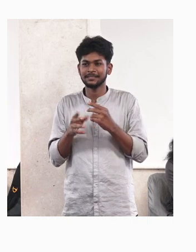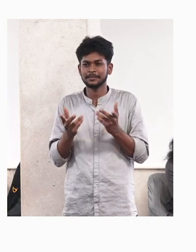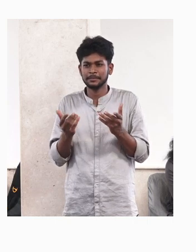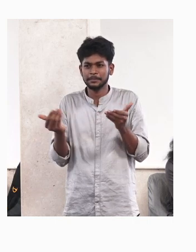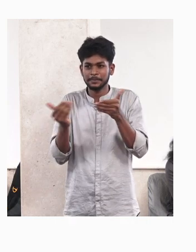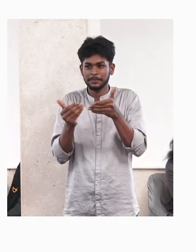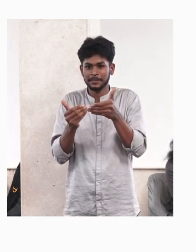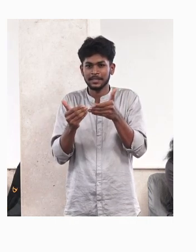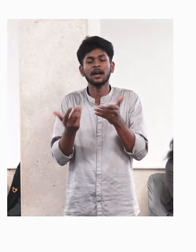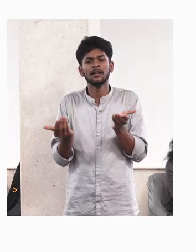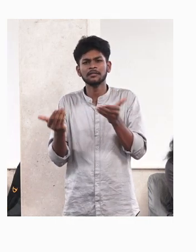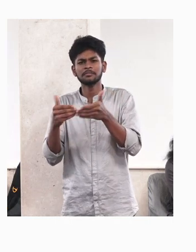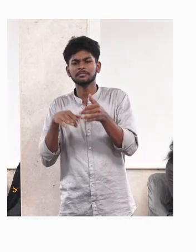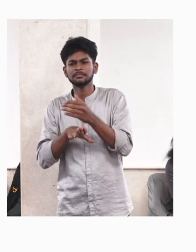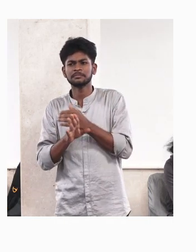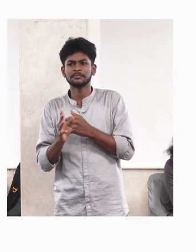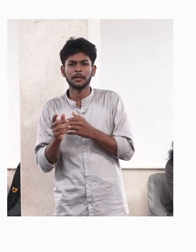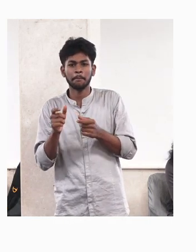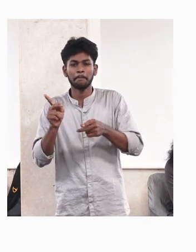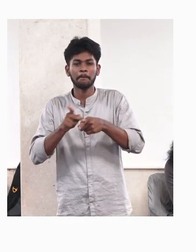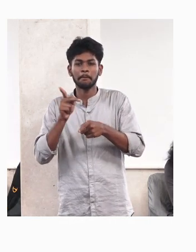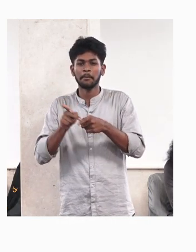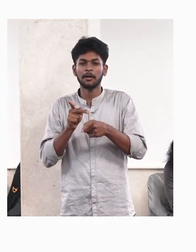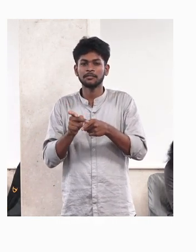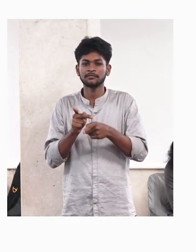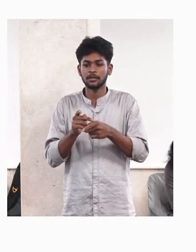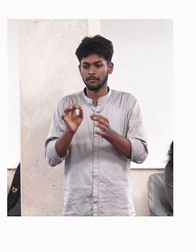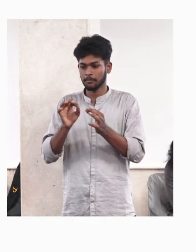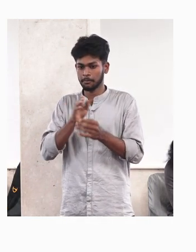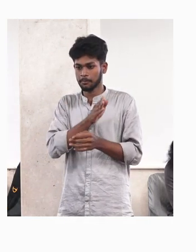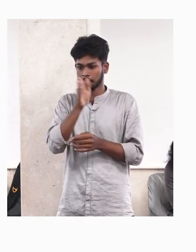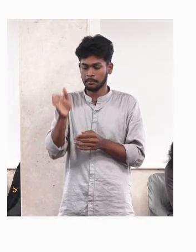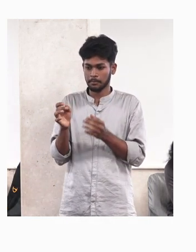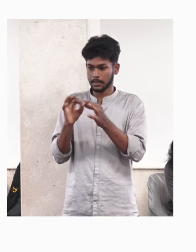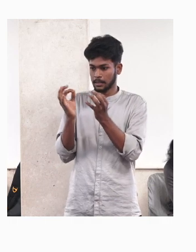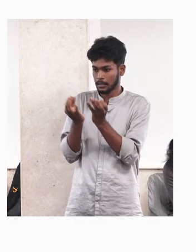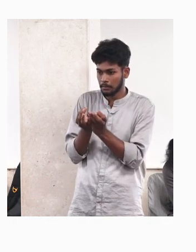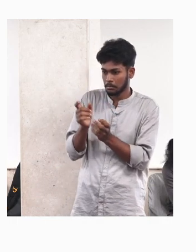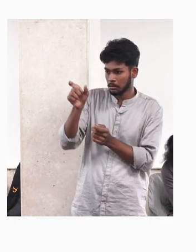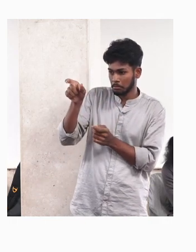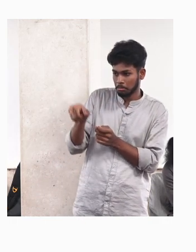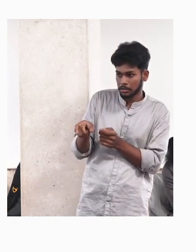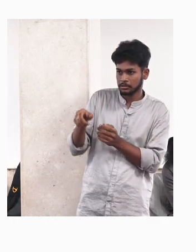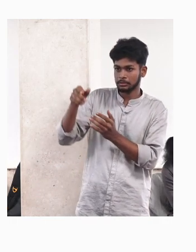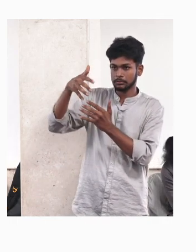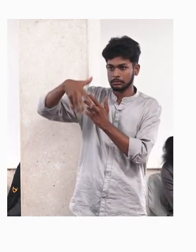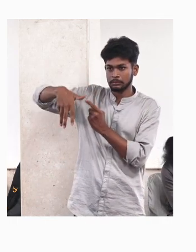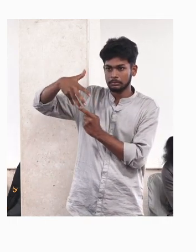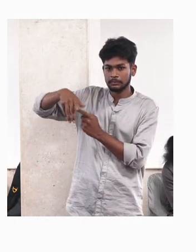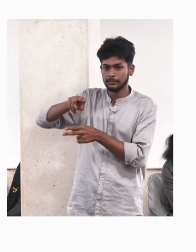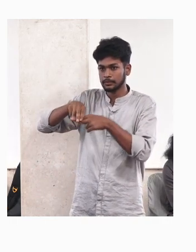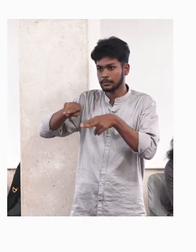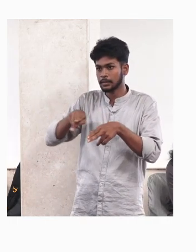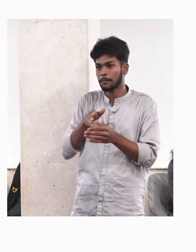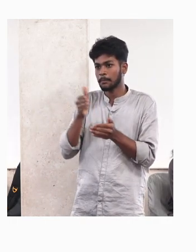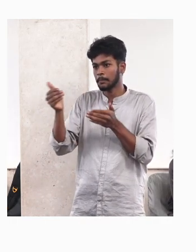out the treatment meeting. When the professional meet the family, the client, all together, every